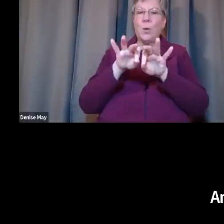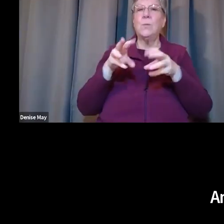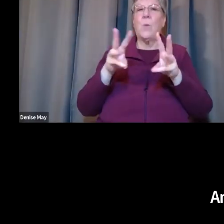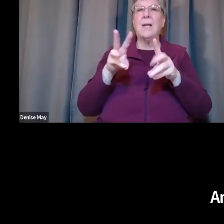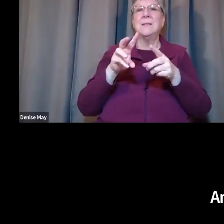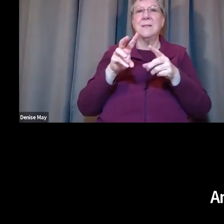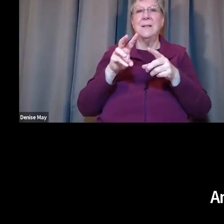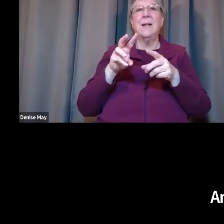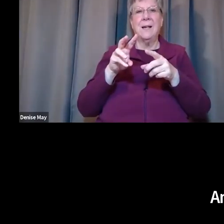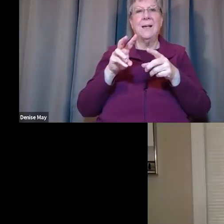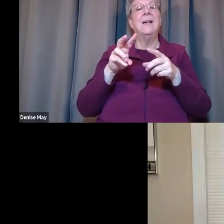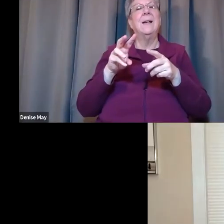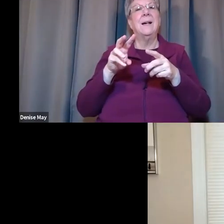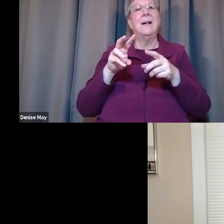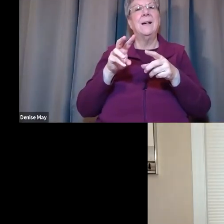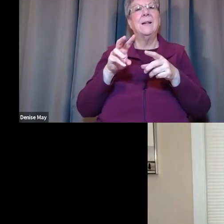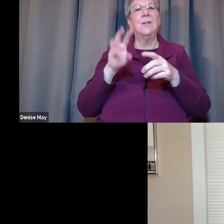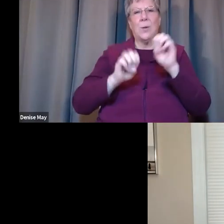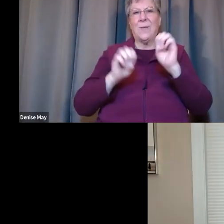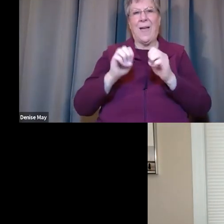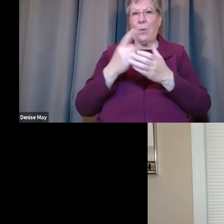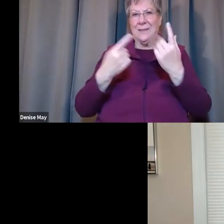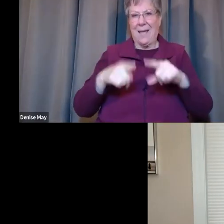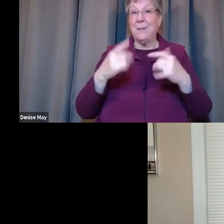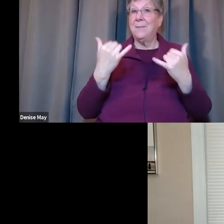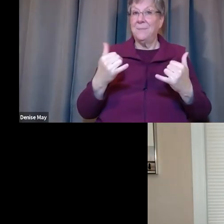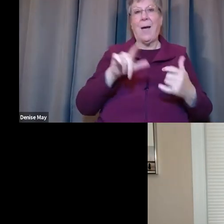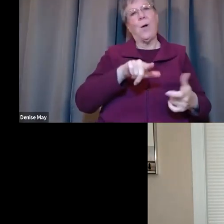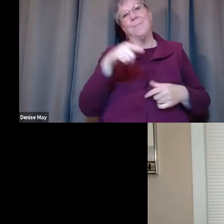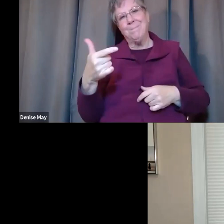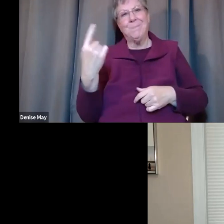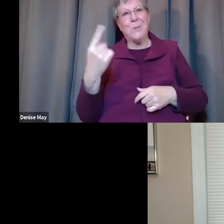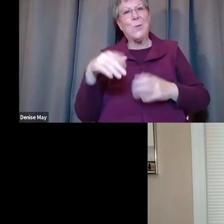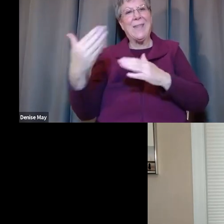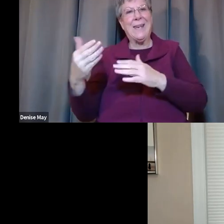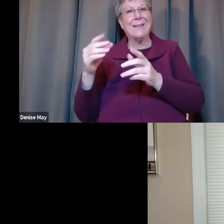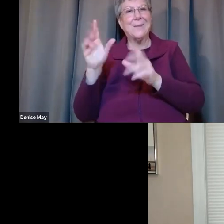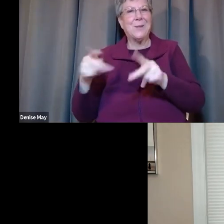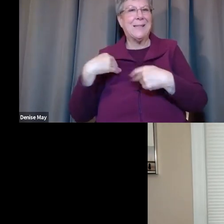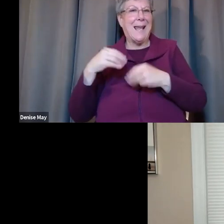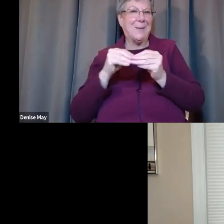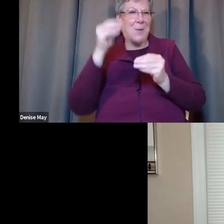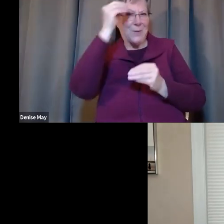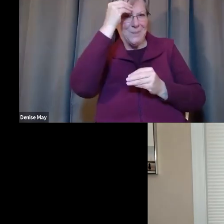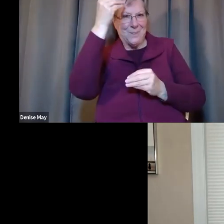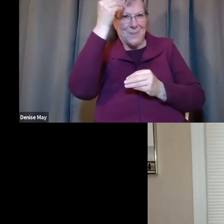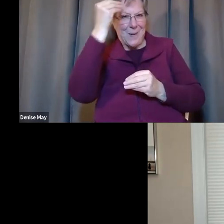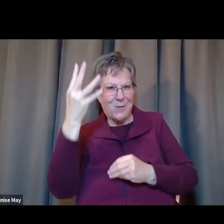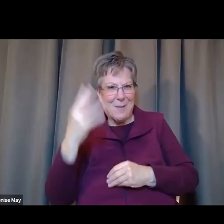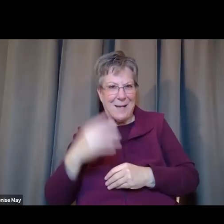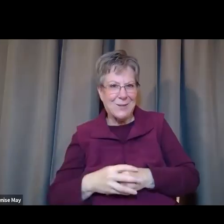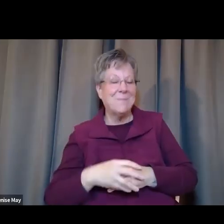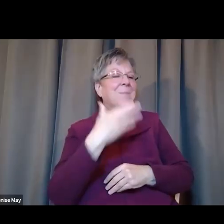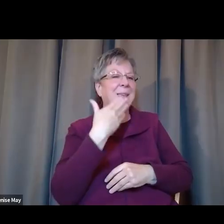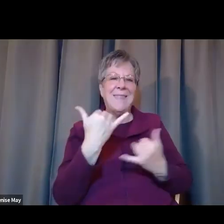places. And with that, I'll wrap up and turn it over to people who are going to be more entertaining and knowledgeable. Thank you, Darren. So I want to